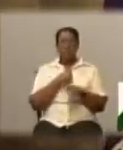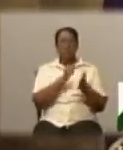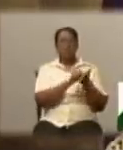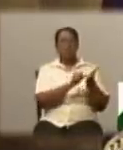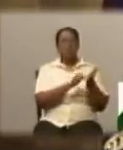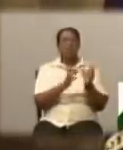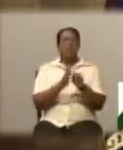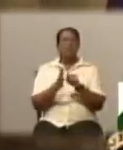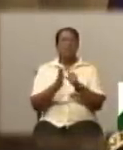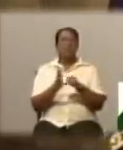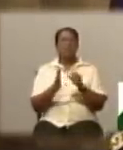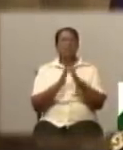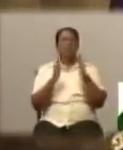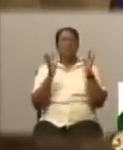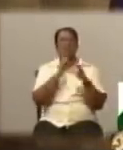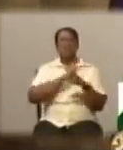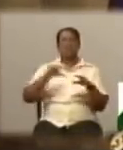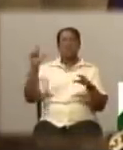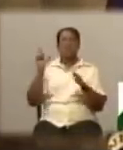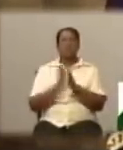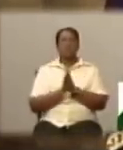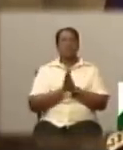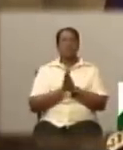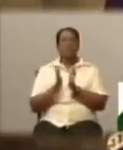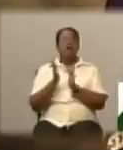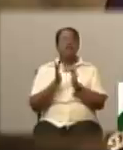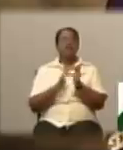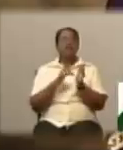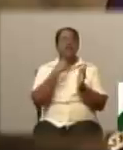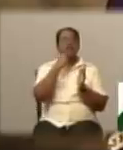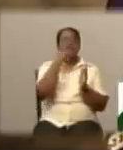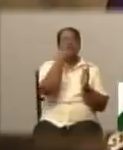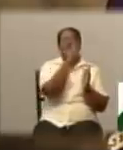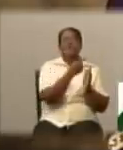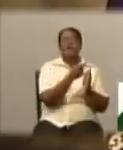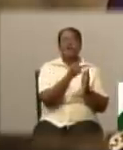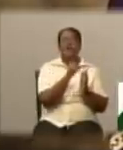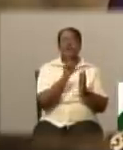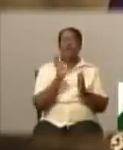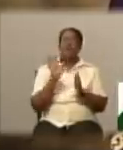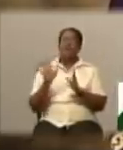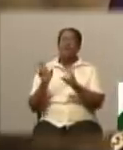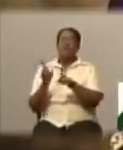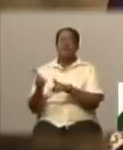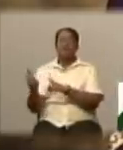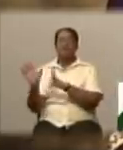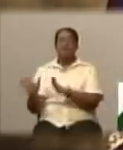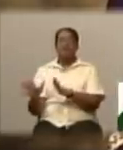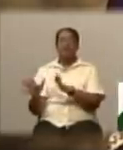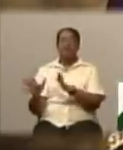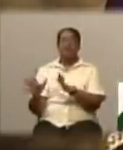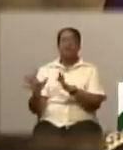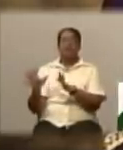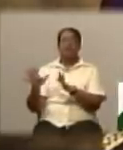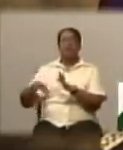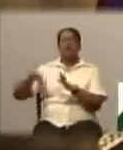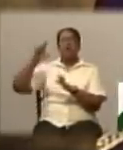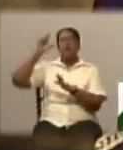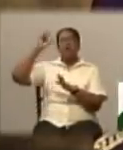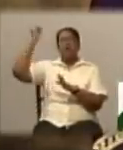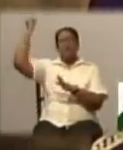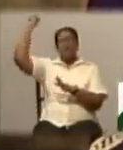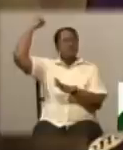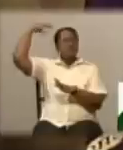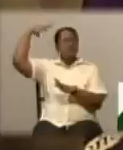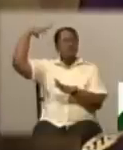Jesus said to his disciples, "There will be signs in the sun and moon and stars. On earth, nations